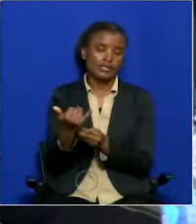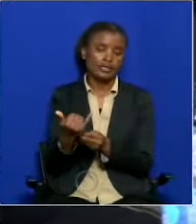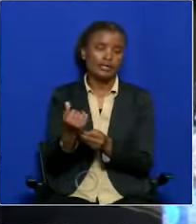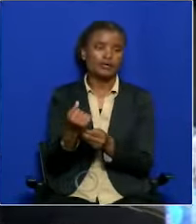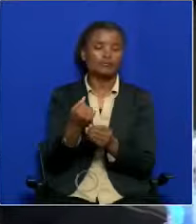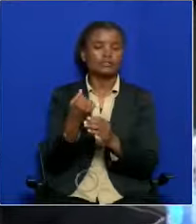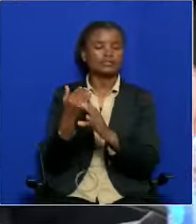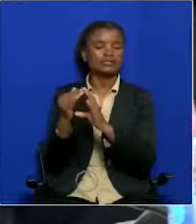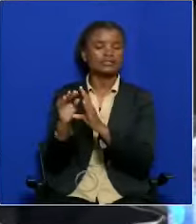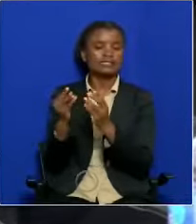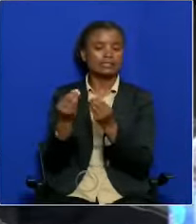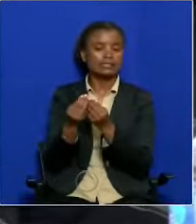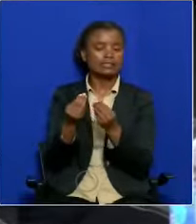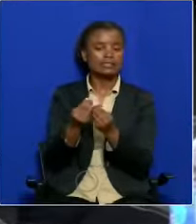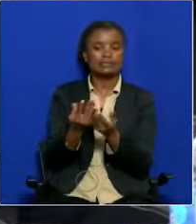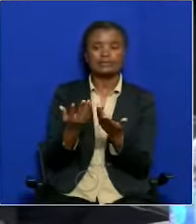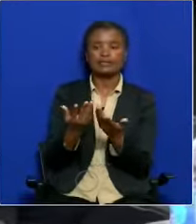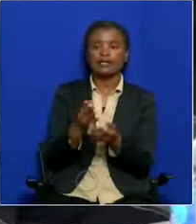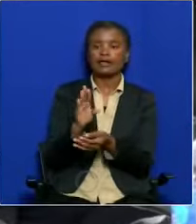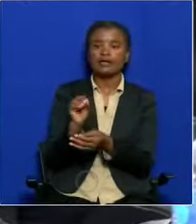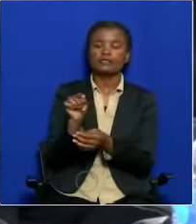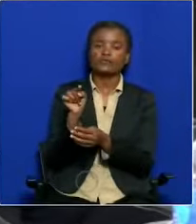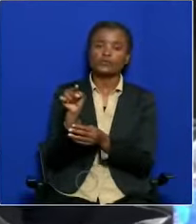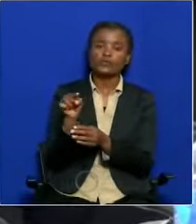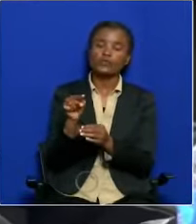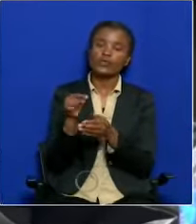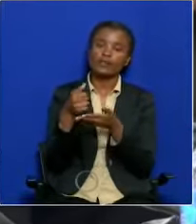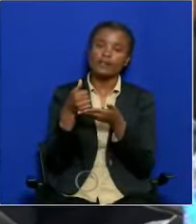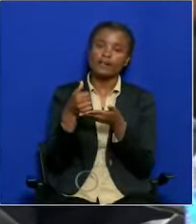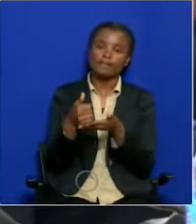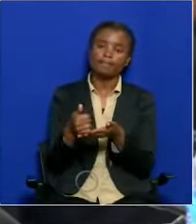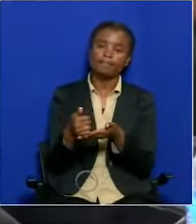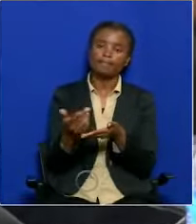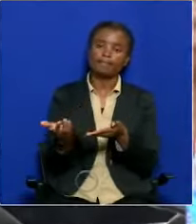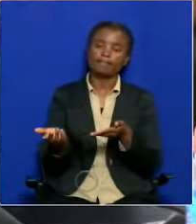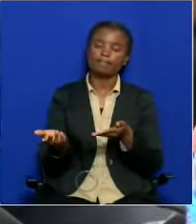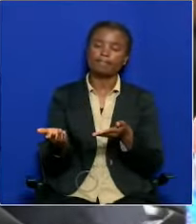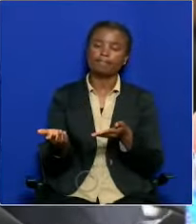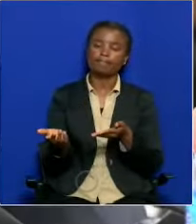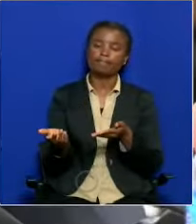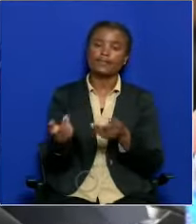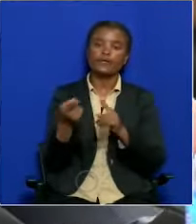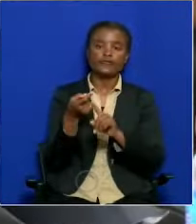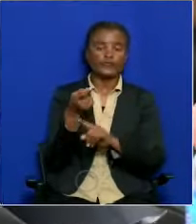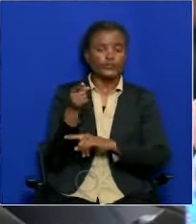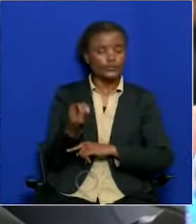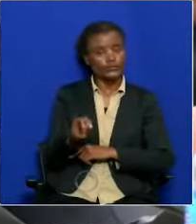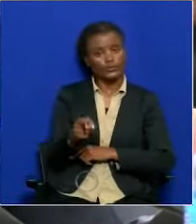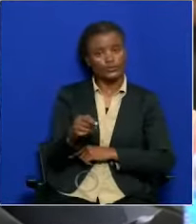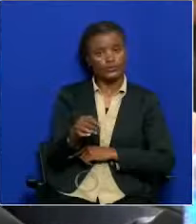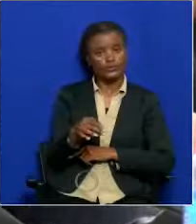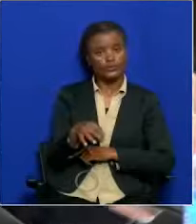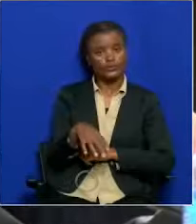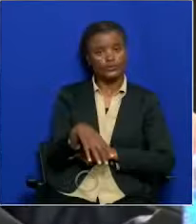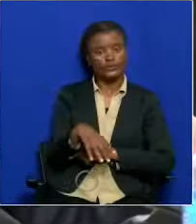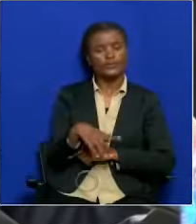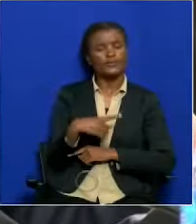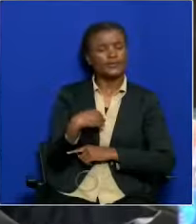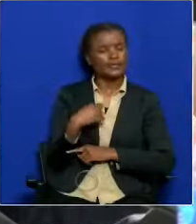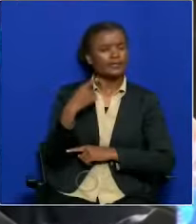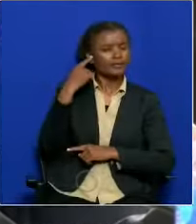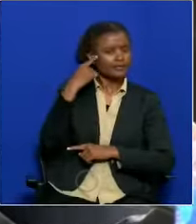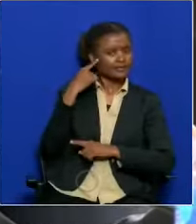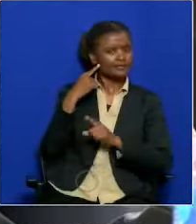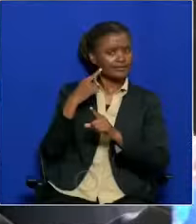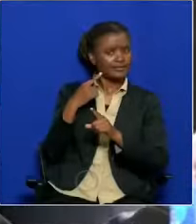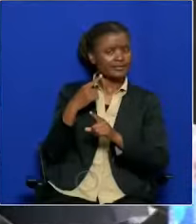help from you. It seems to me that he was doing exactly what you say happens when